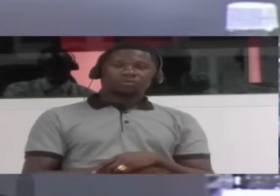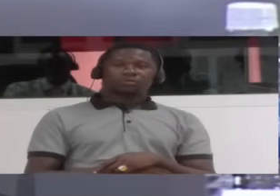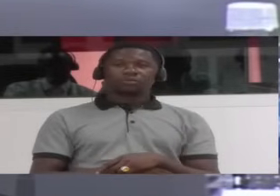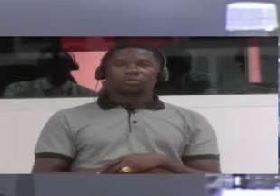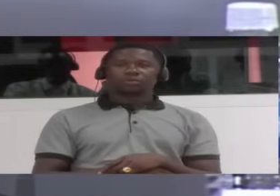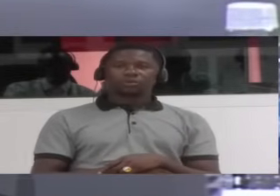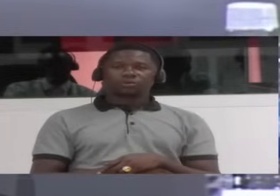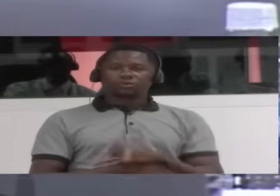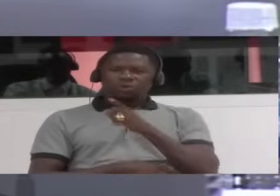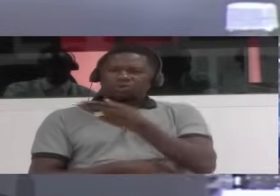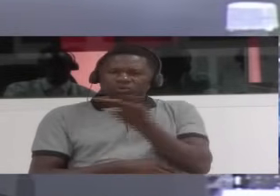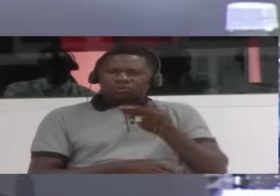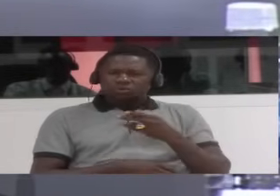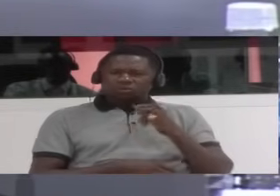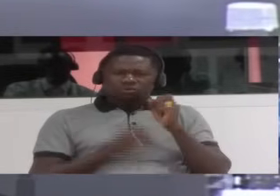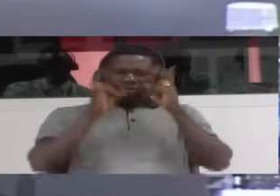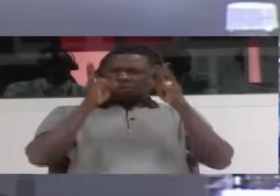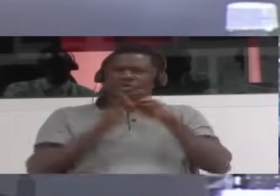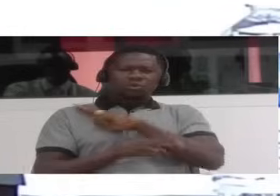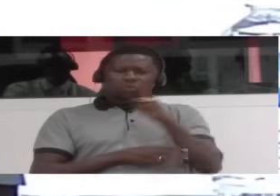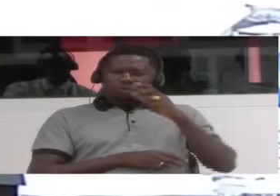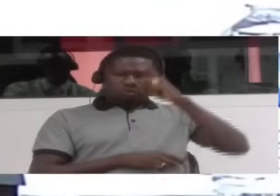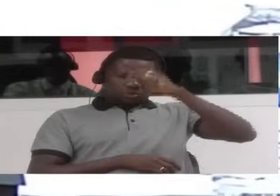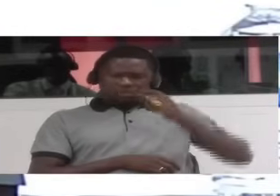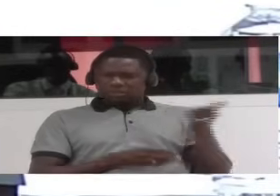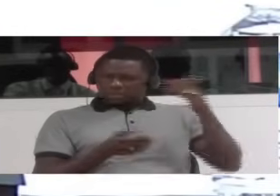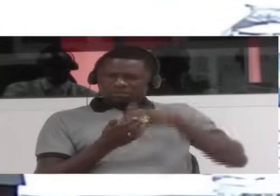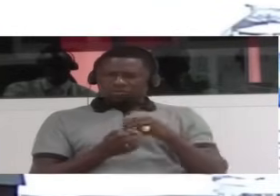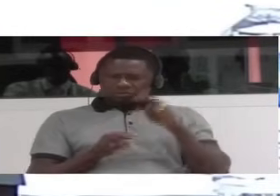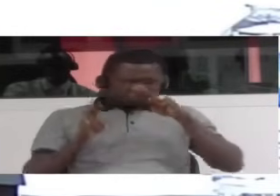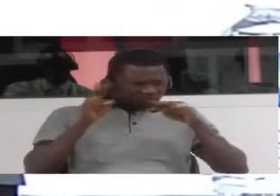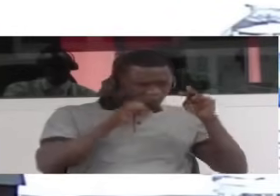not surprised that no police came to investigate?